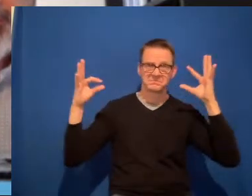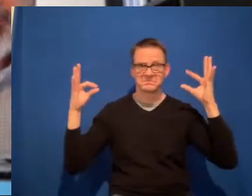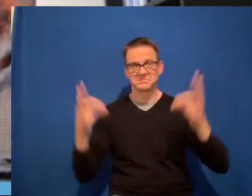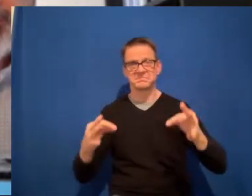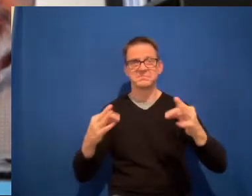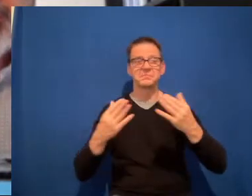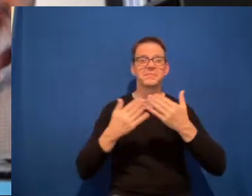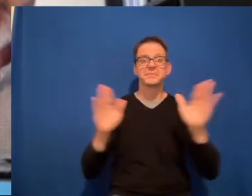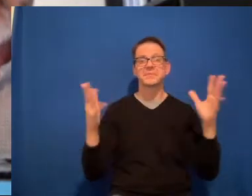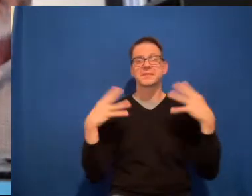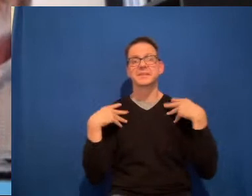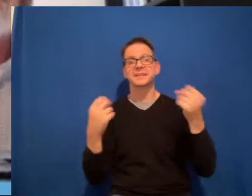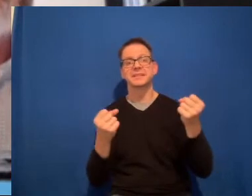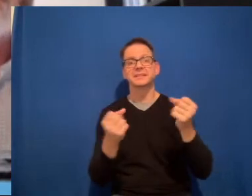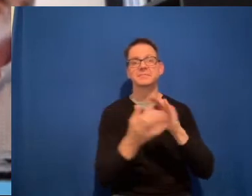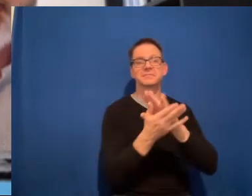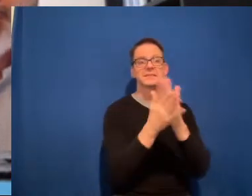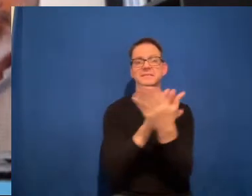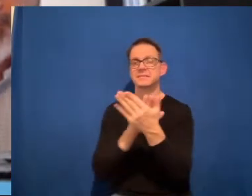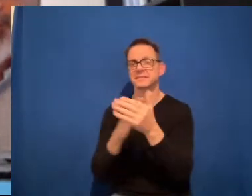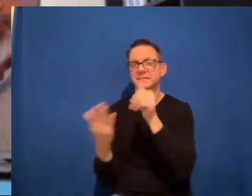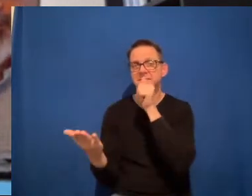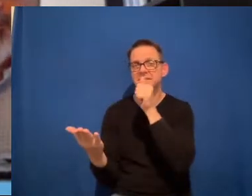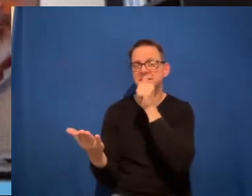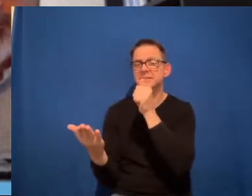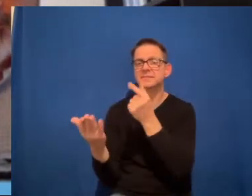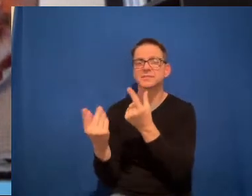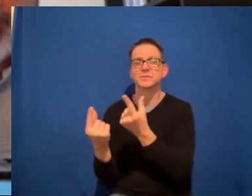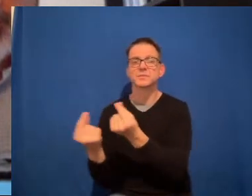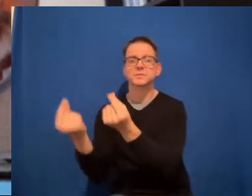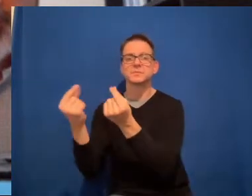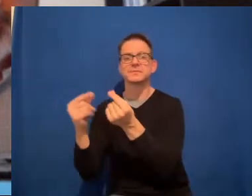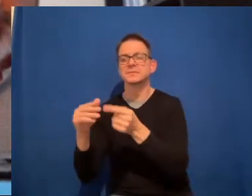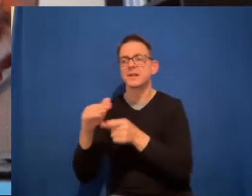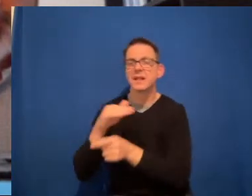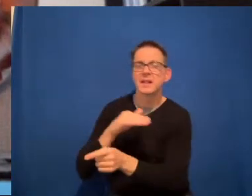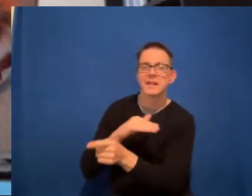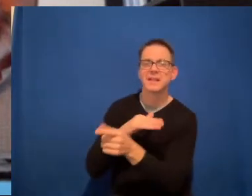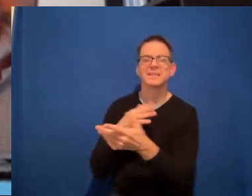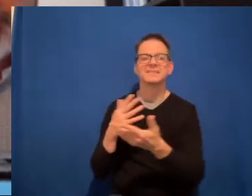and they'll do it in an insidious way, and that